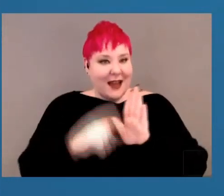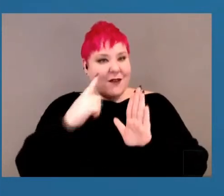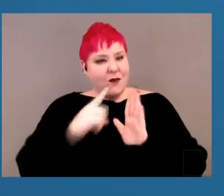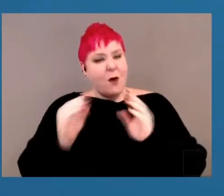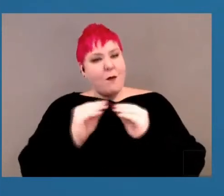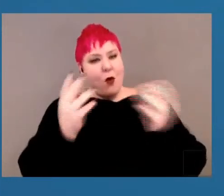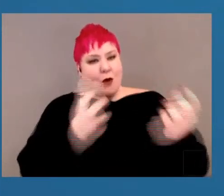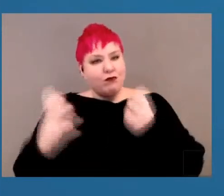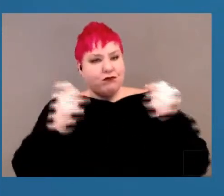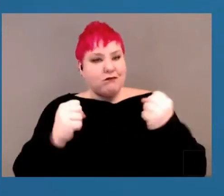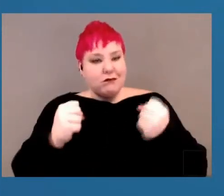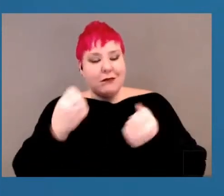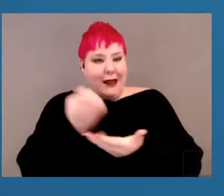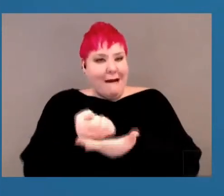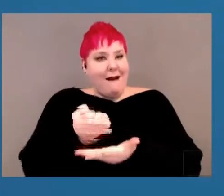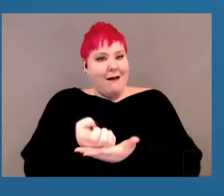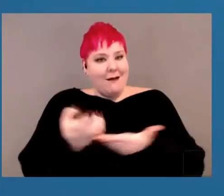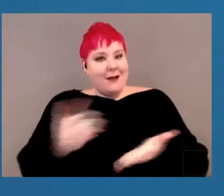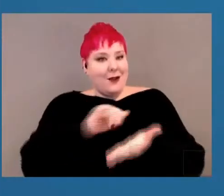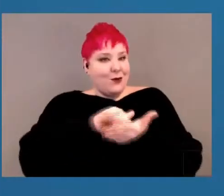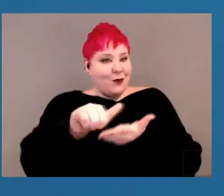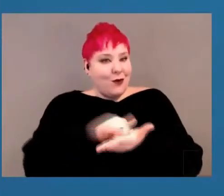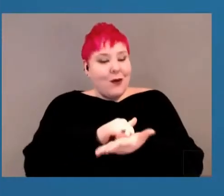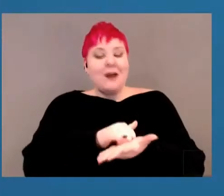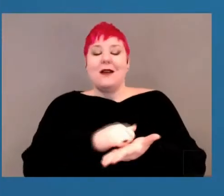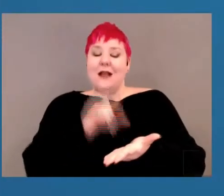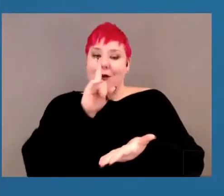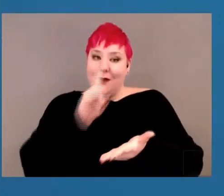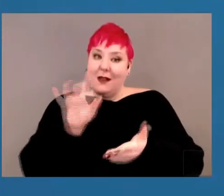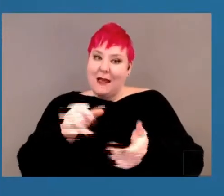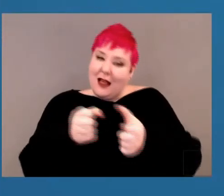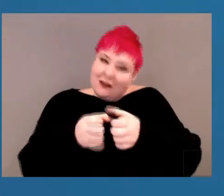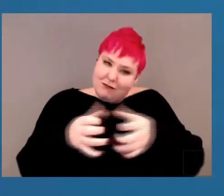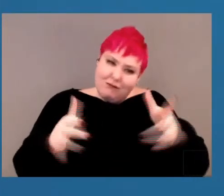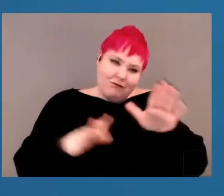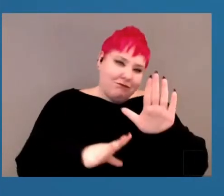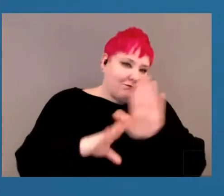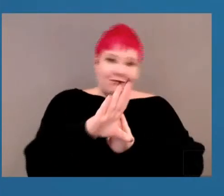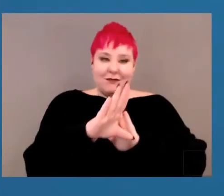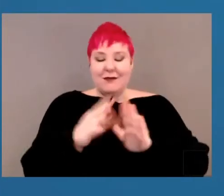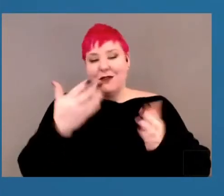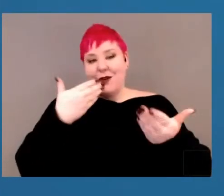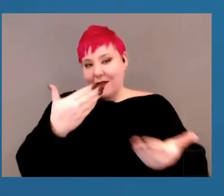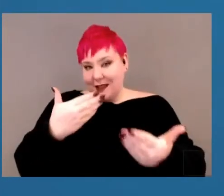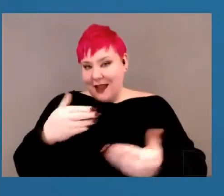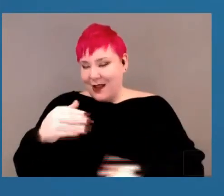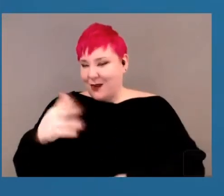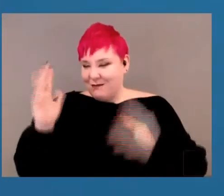And it's really grown dramatically under her leadership as well. So let's give her another round of applause.